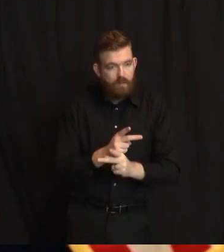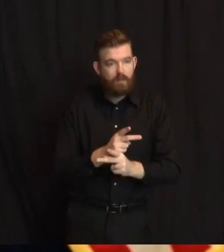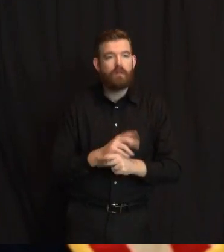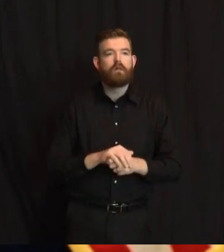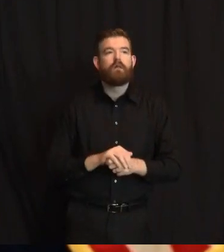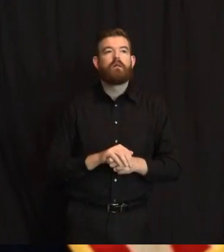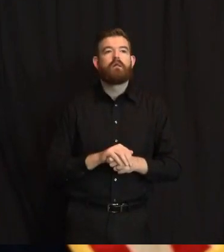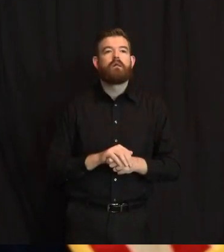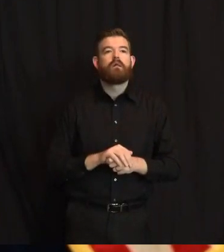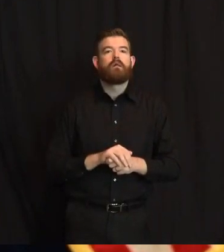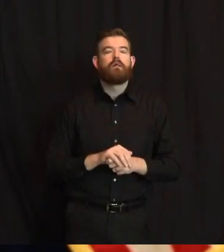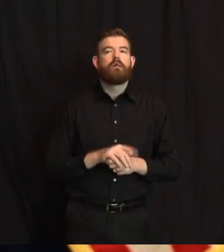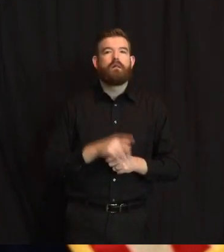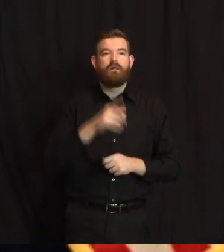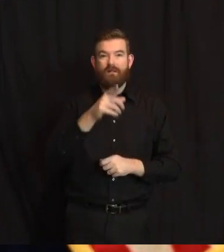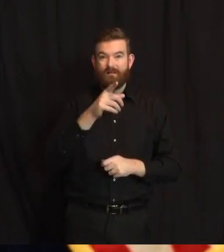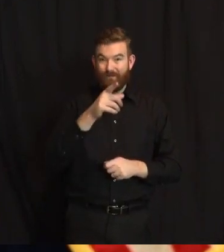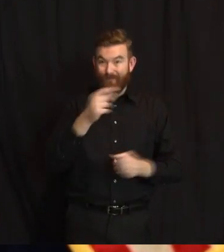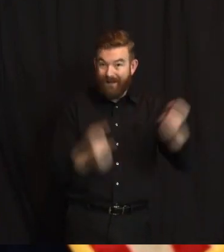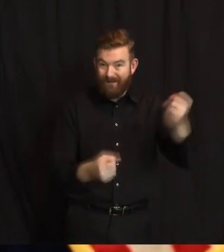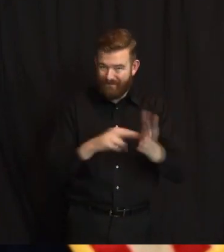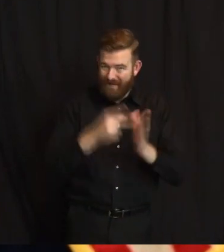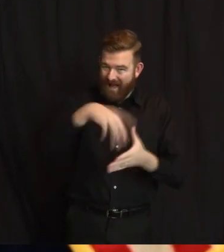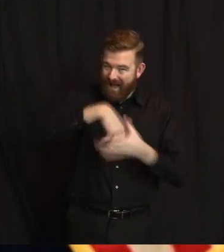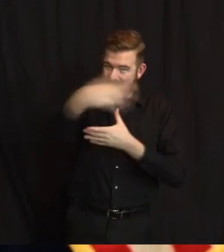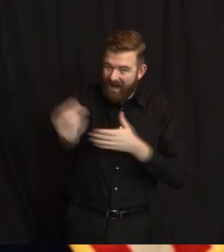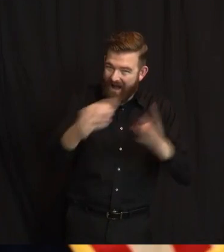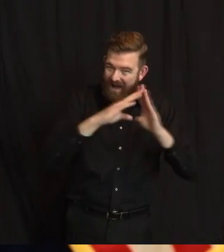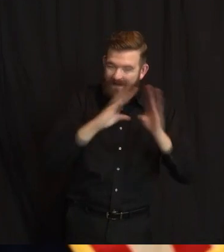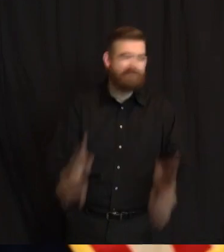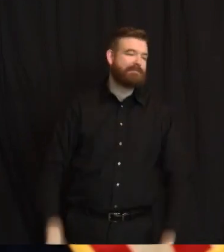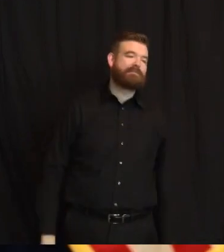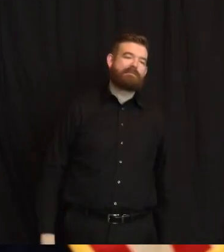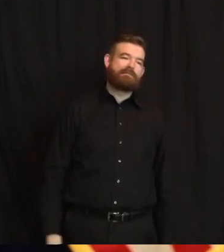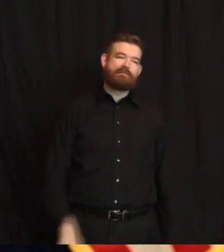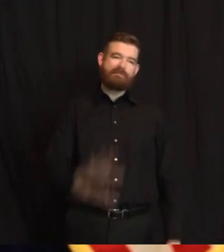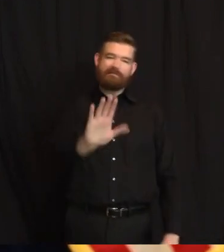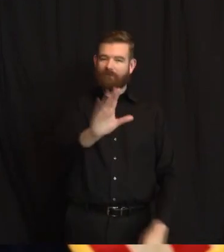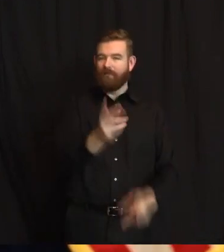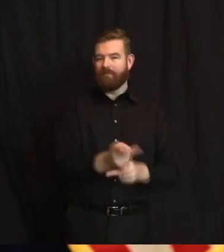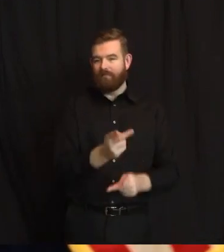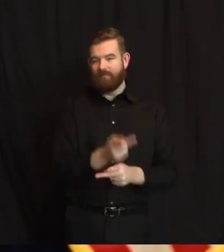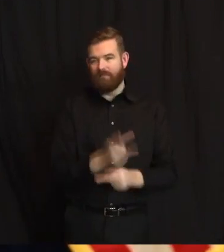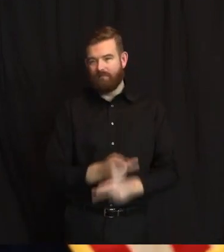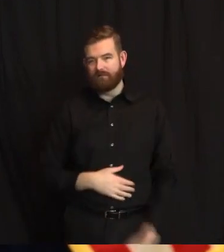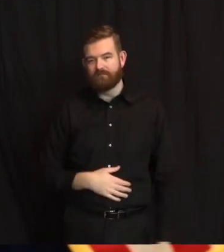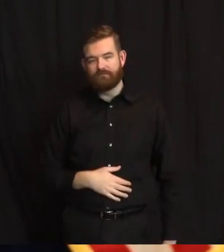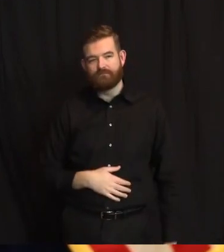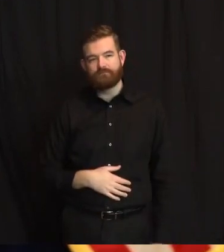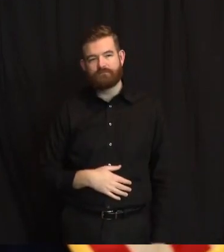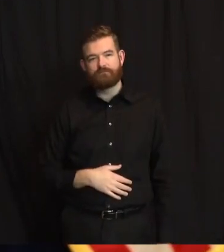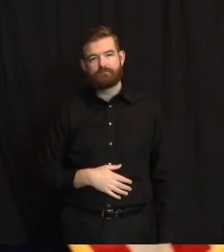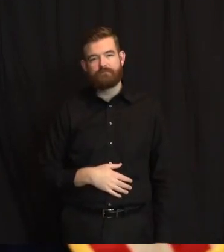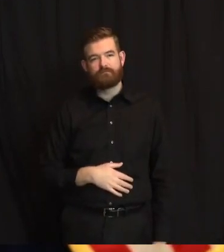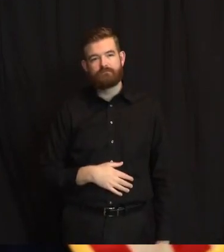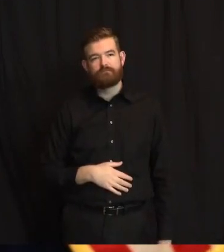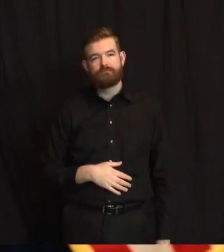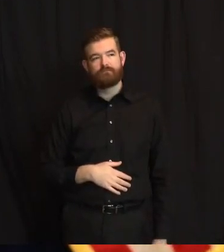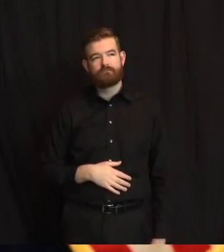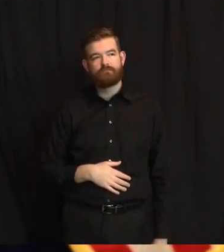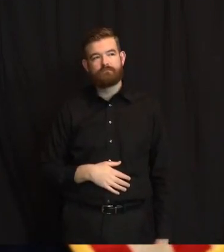do this in moderation. I'll let Marcus answer the corrections answers, but on your last question, at least, we're talking